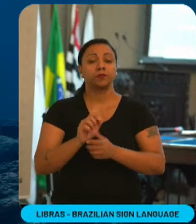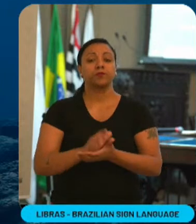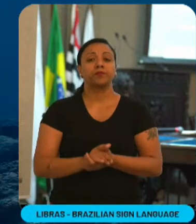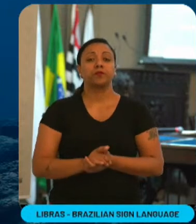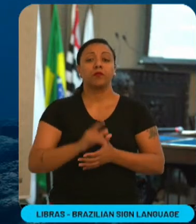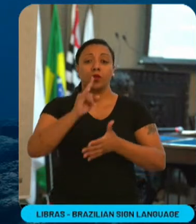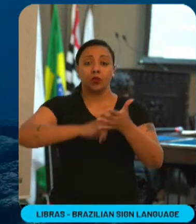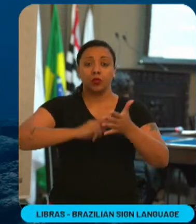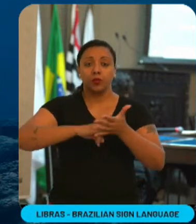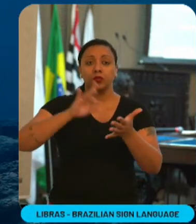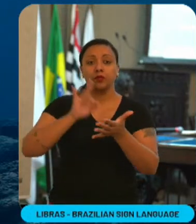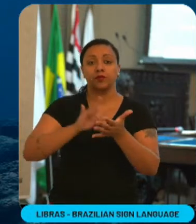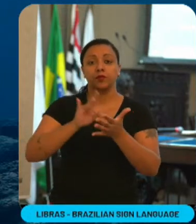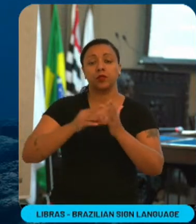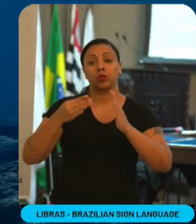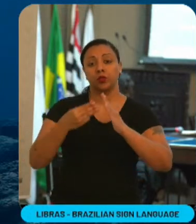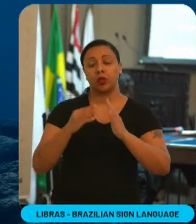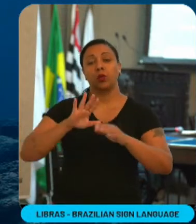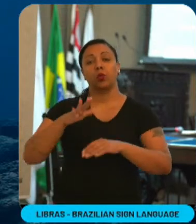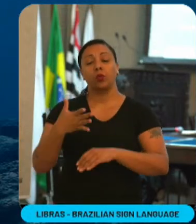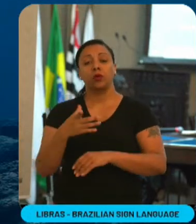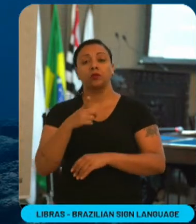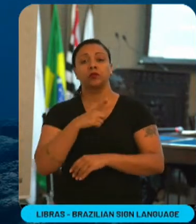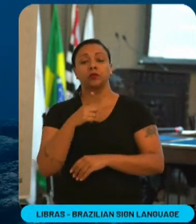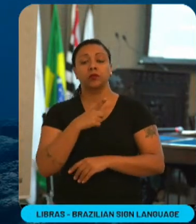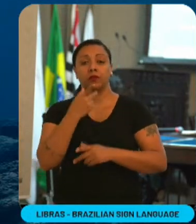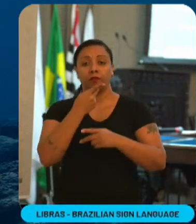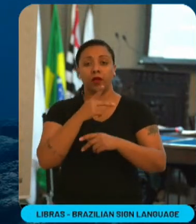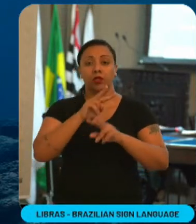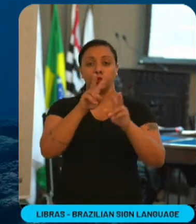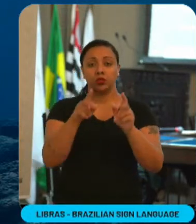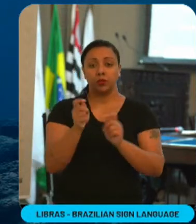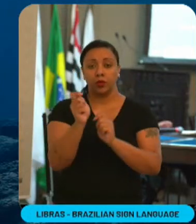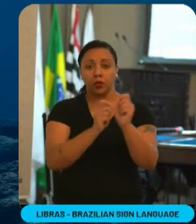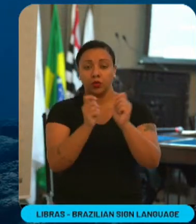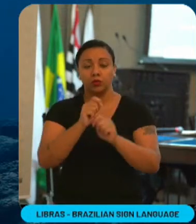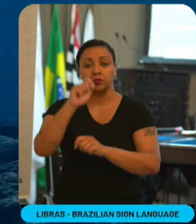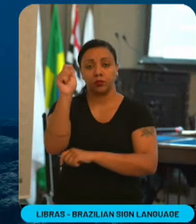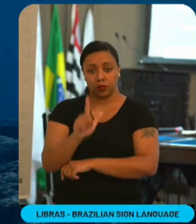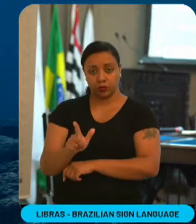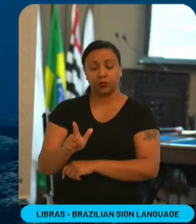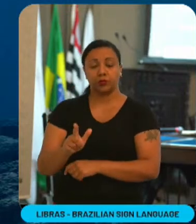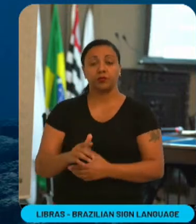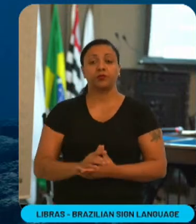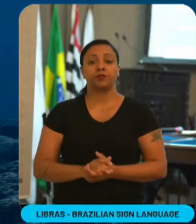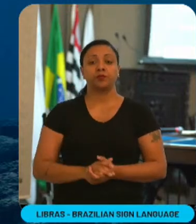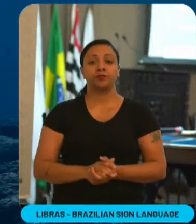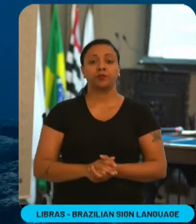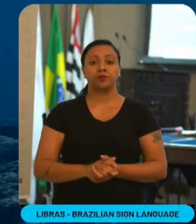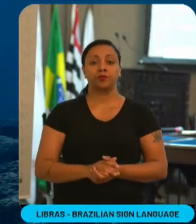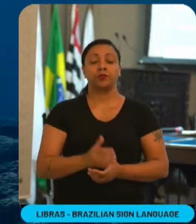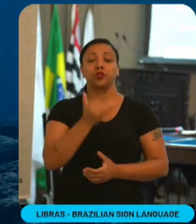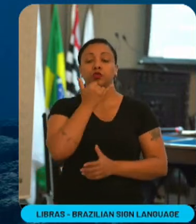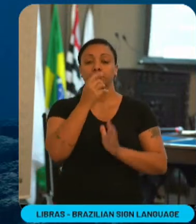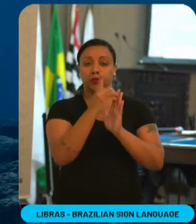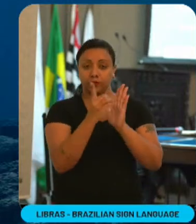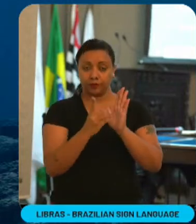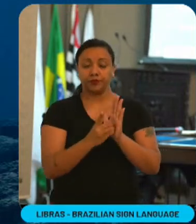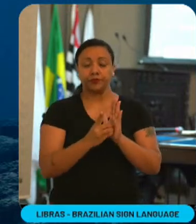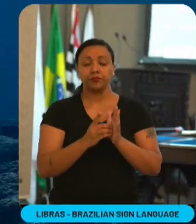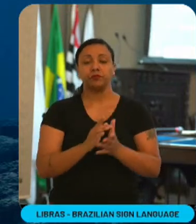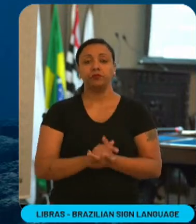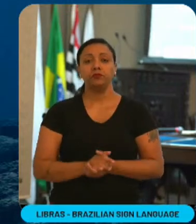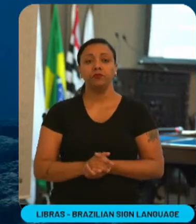with my students, that the fact that the official UNESCO documents, when they mention blue economy,